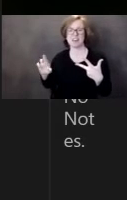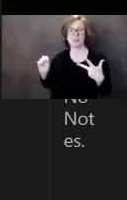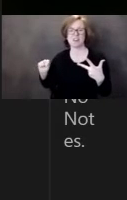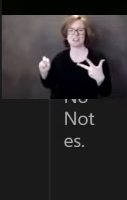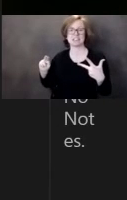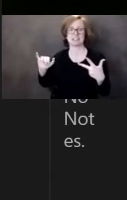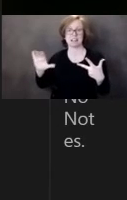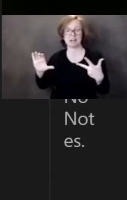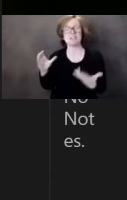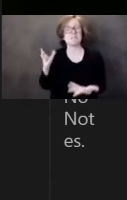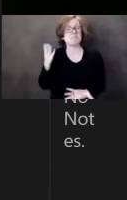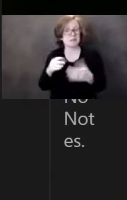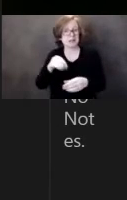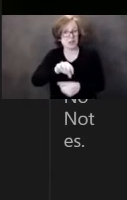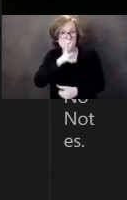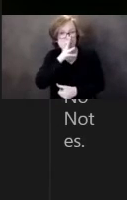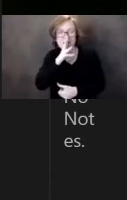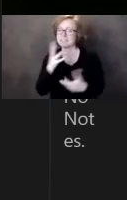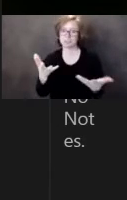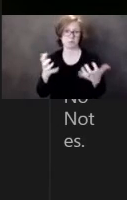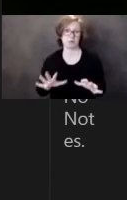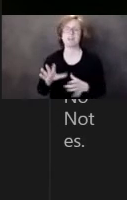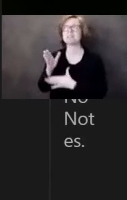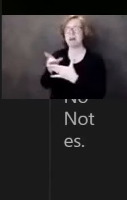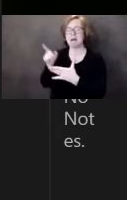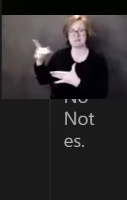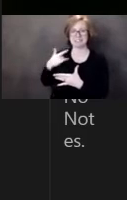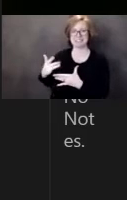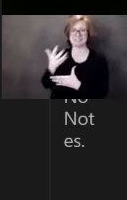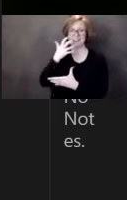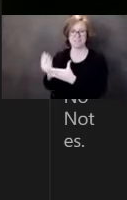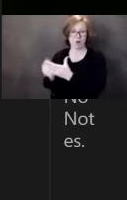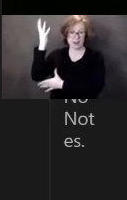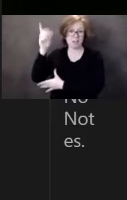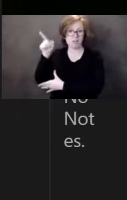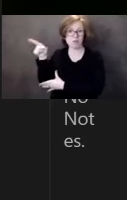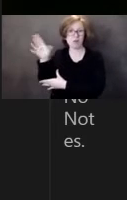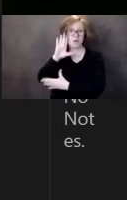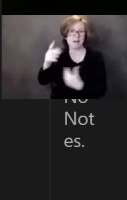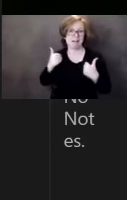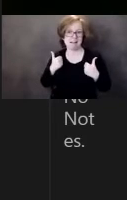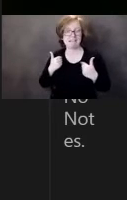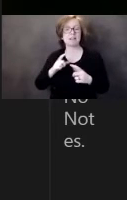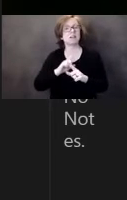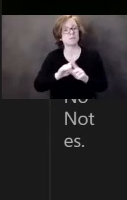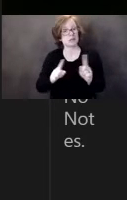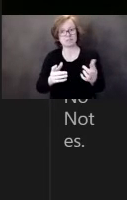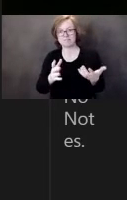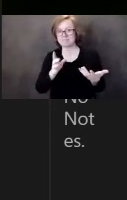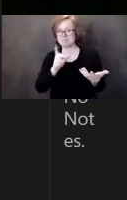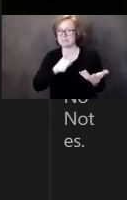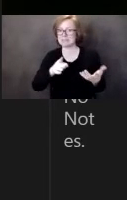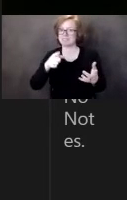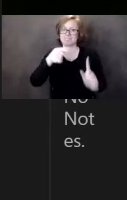toxic. Please have your water tested. A lot of people in the foothills of Marion County and Lynn